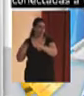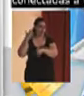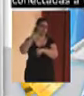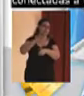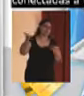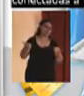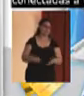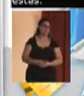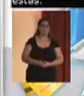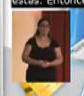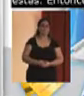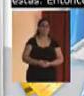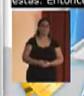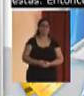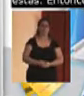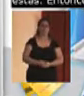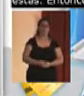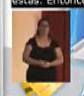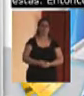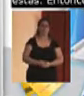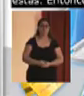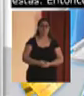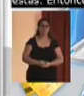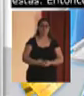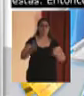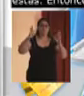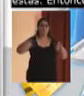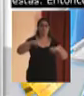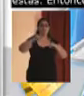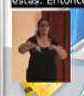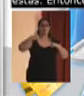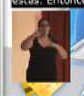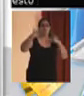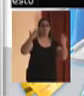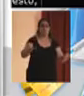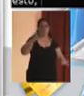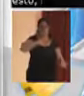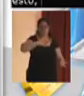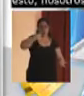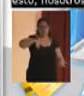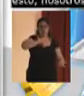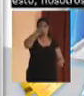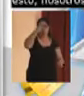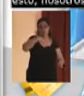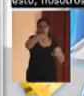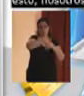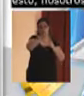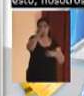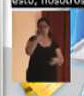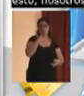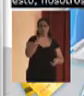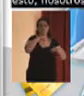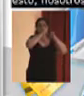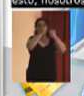to a computer. And as a result of all this, we at the